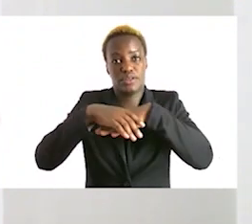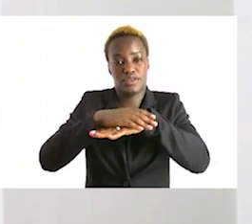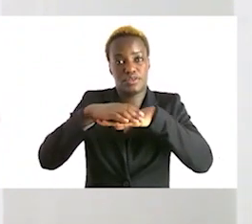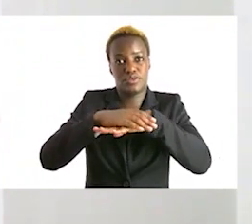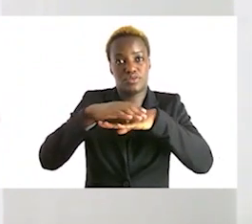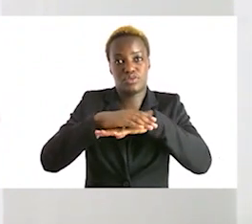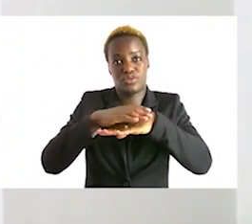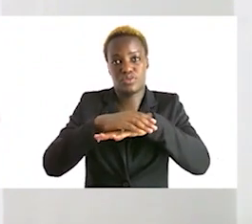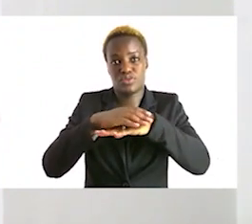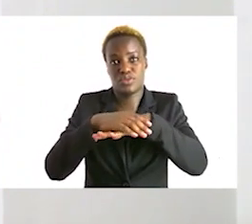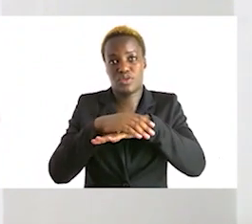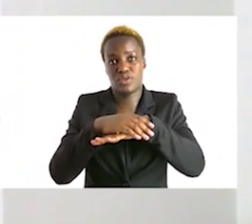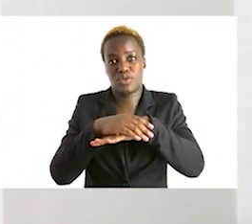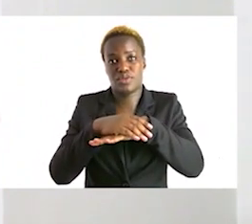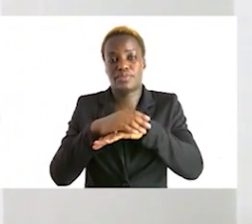shoes,